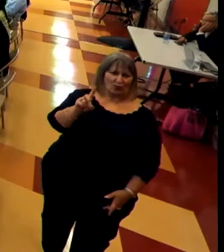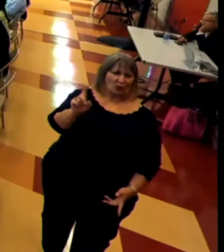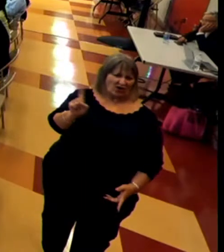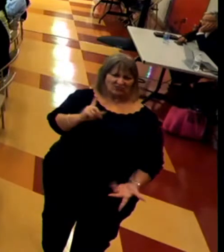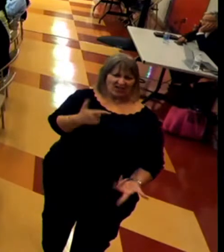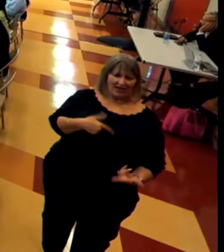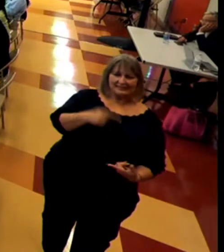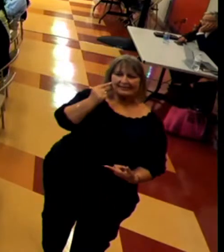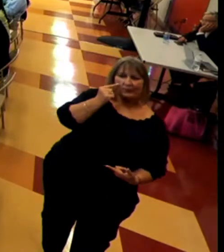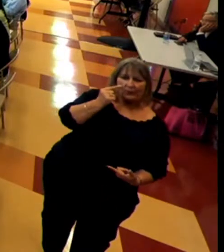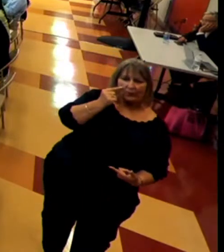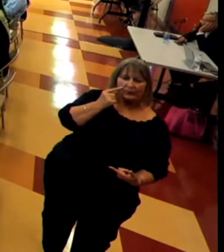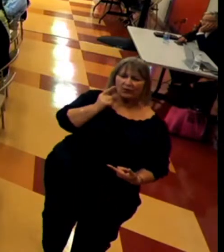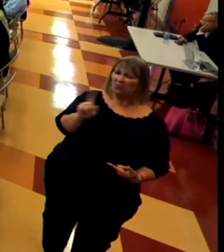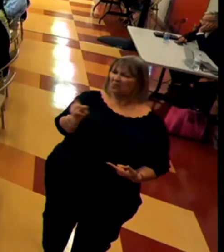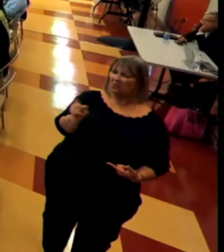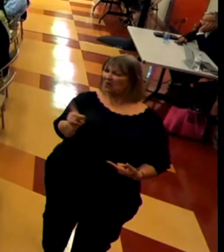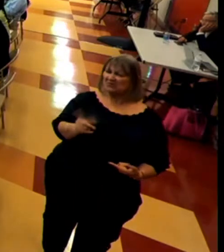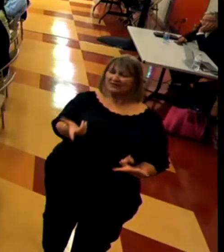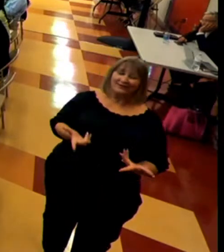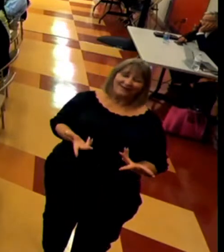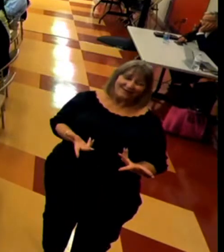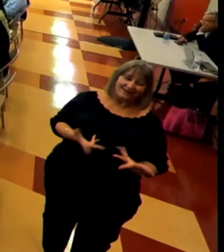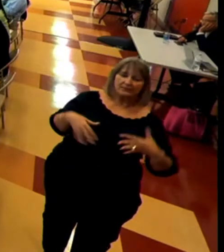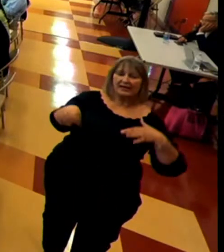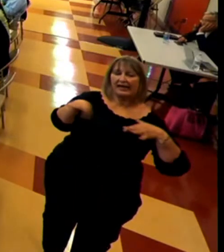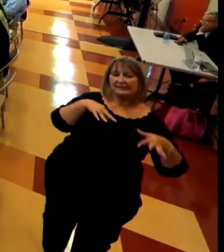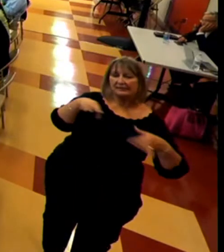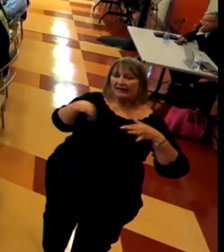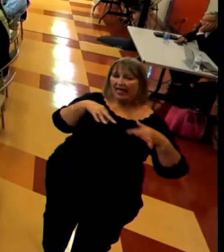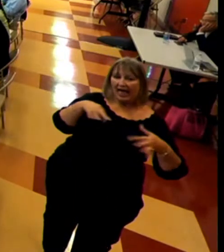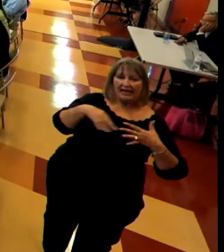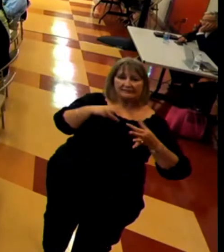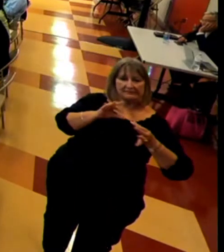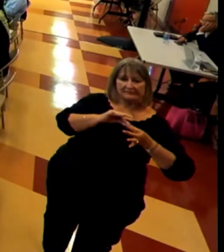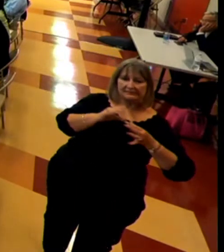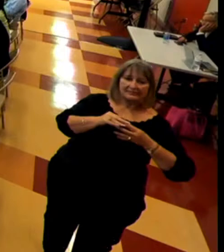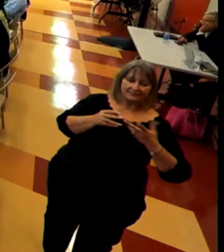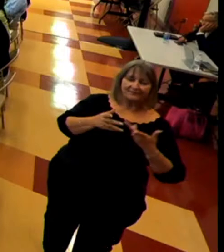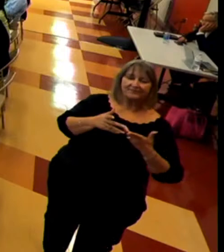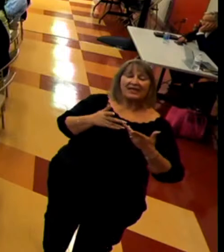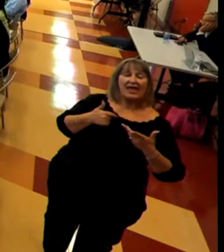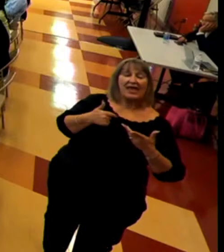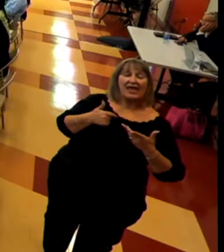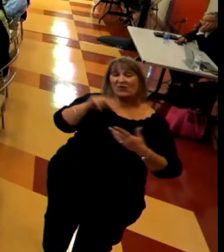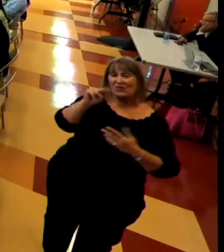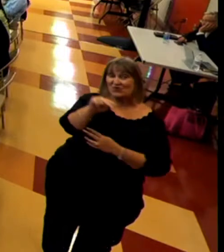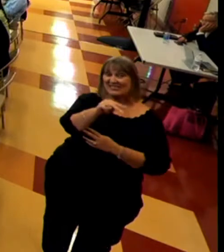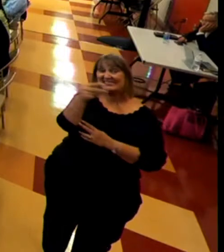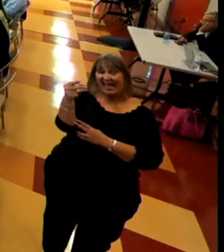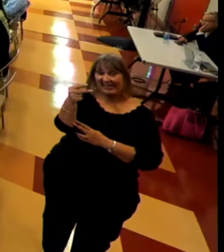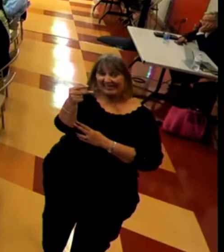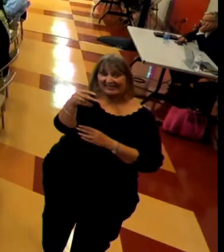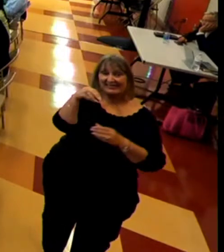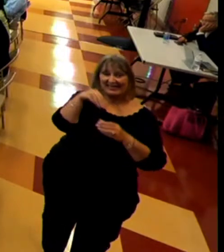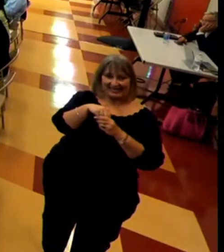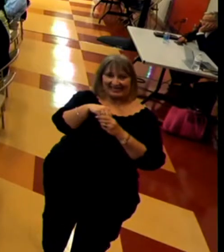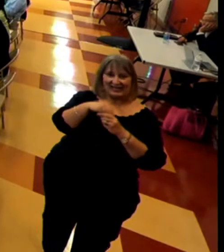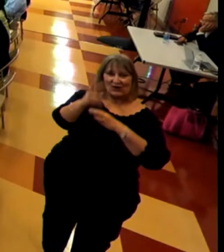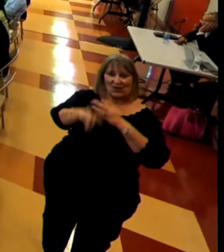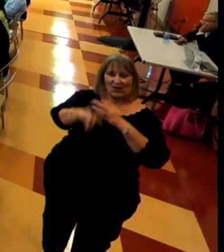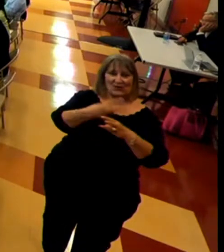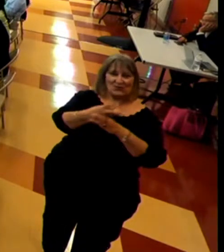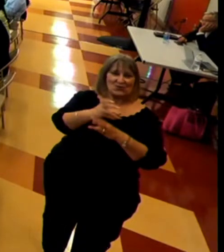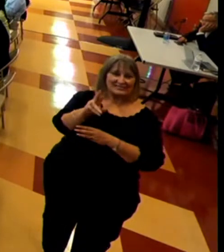Edgewood at in San Antonio?" Well, we made a statement and we came second runner-up in the Pony World Series. So they